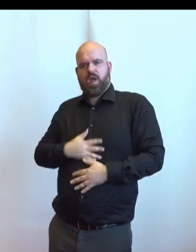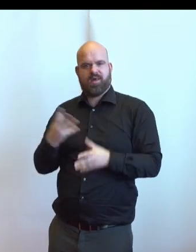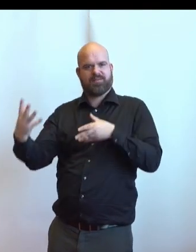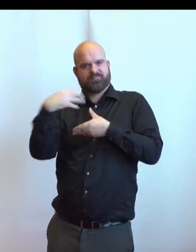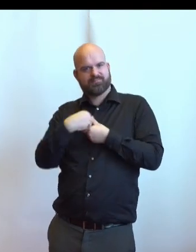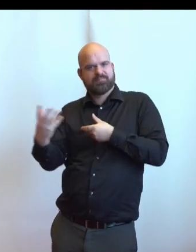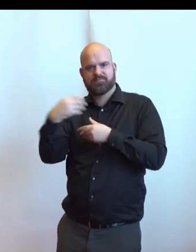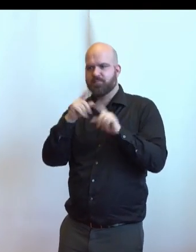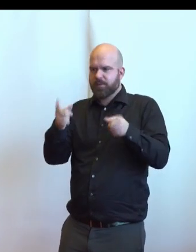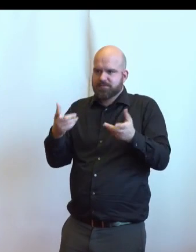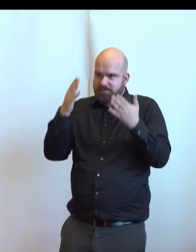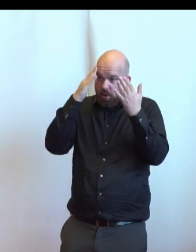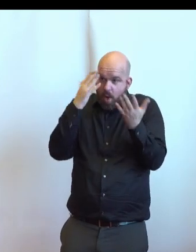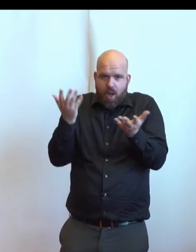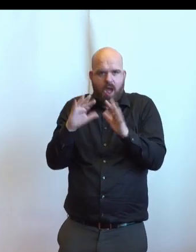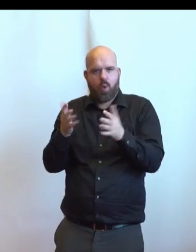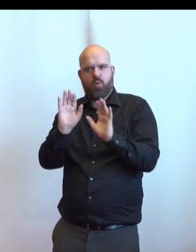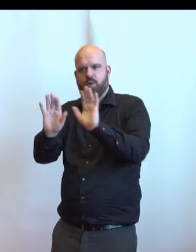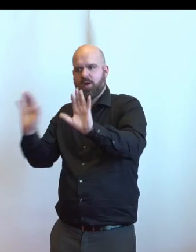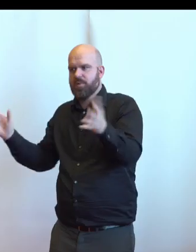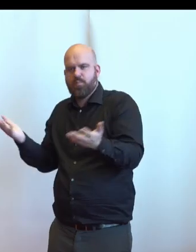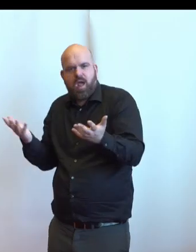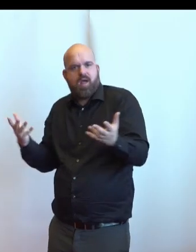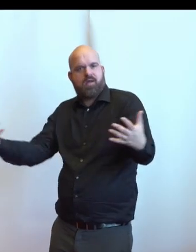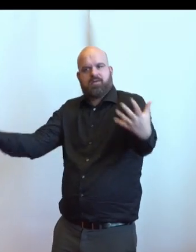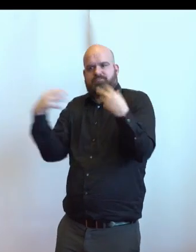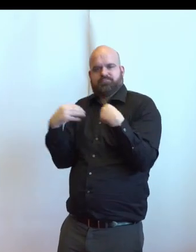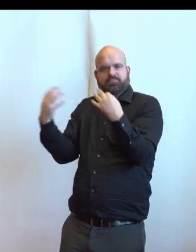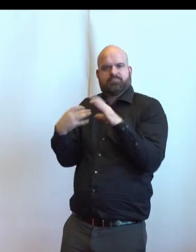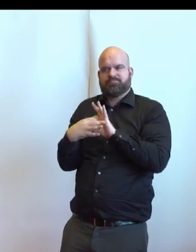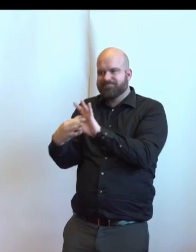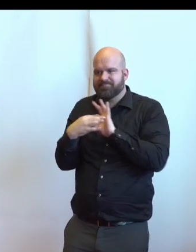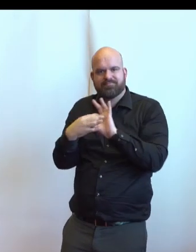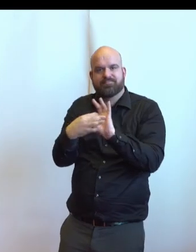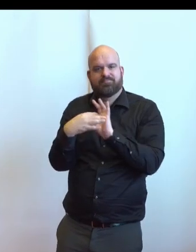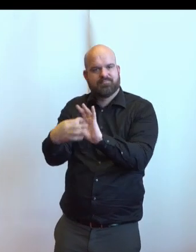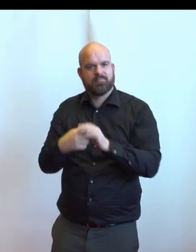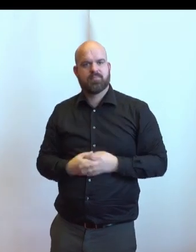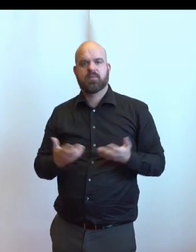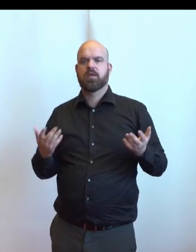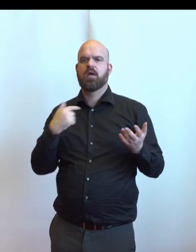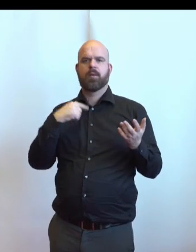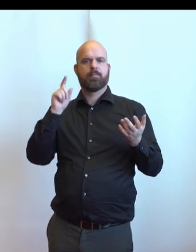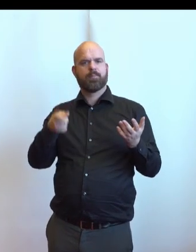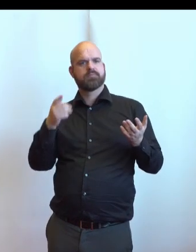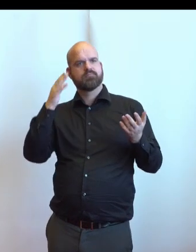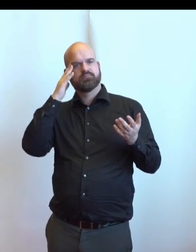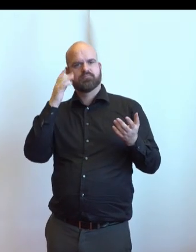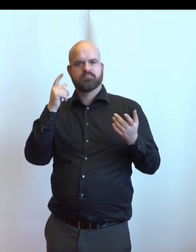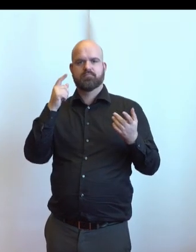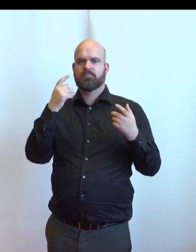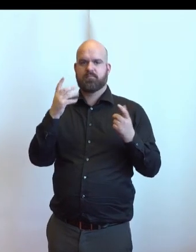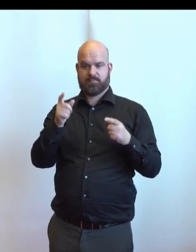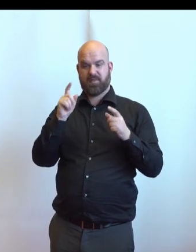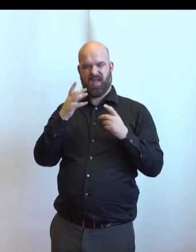there's also something in there about helping. You've used HR professionals. It goes a bit broad on that, but we'll stick with